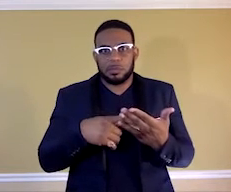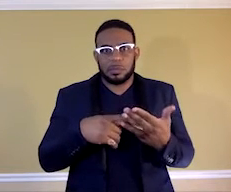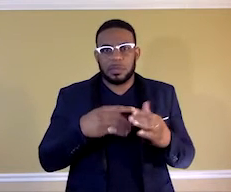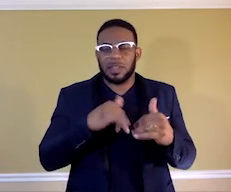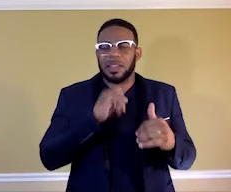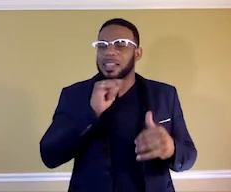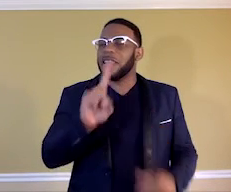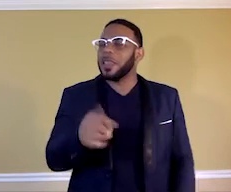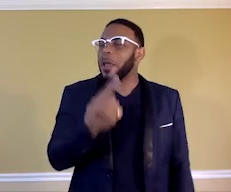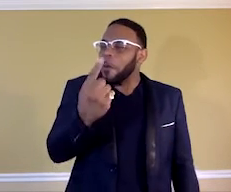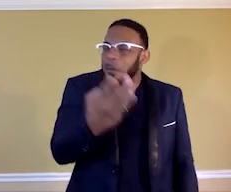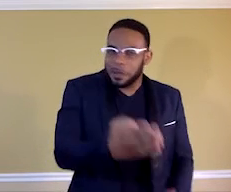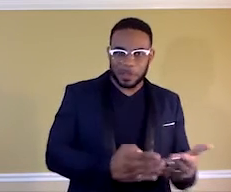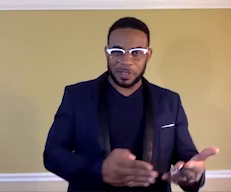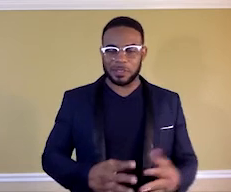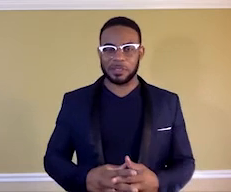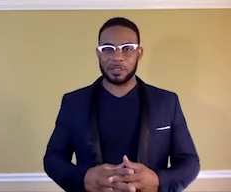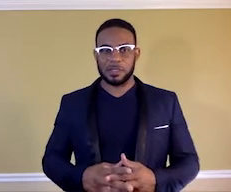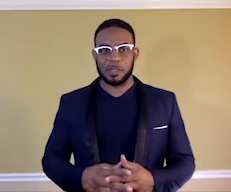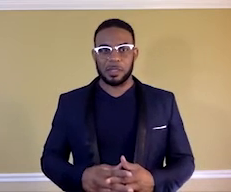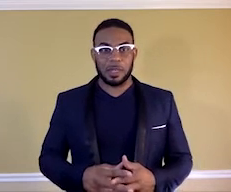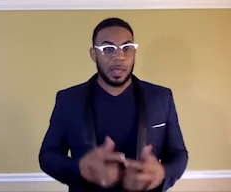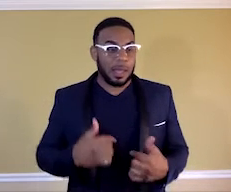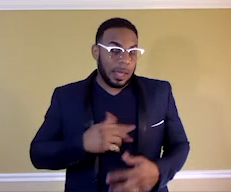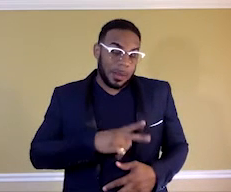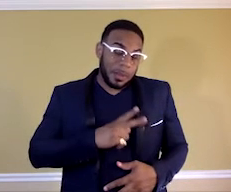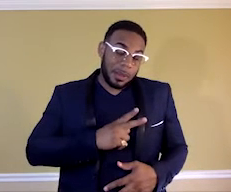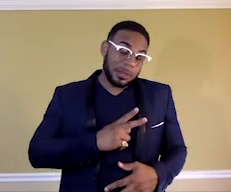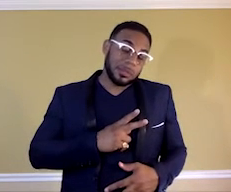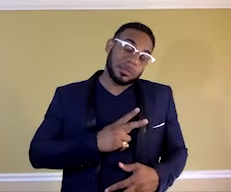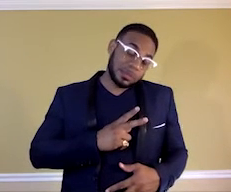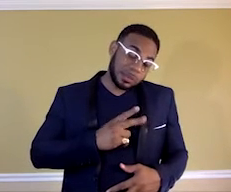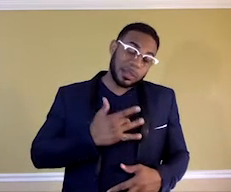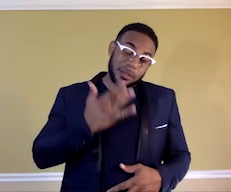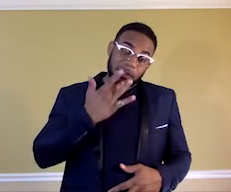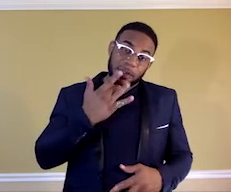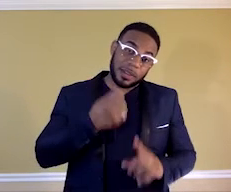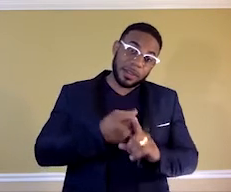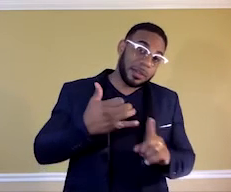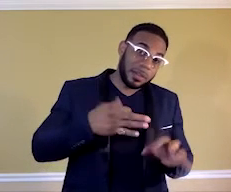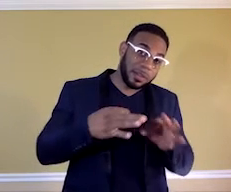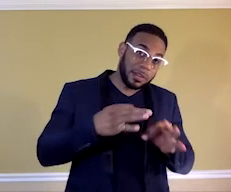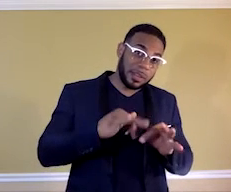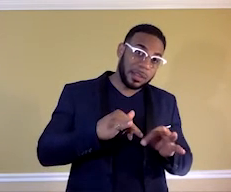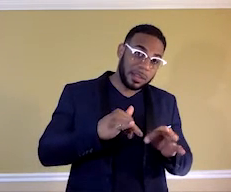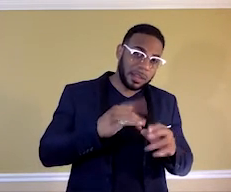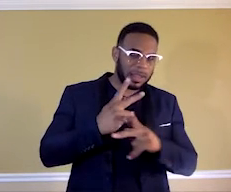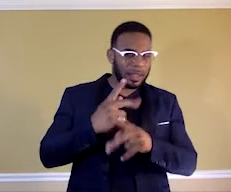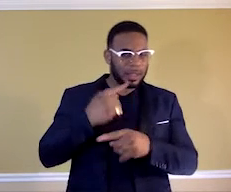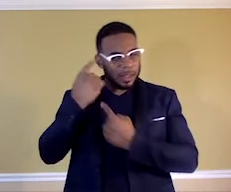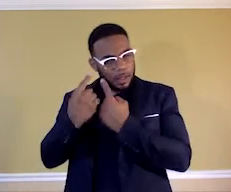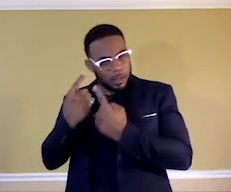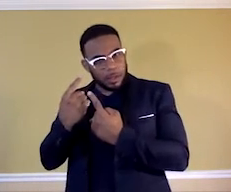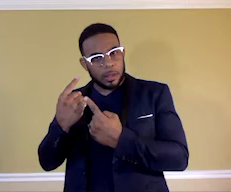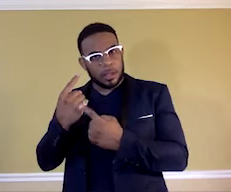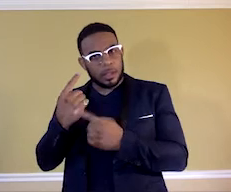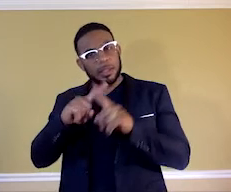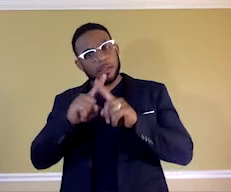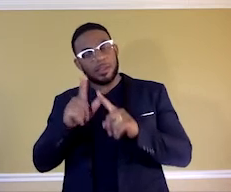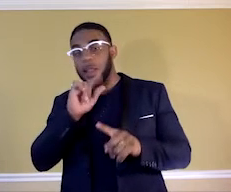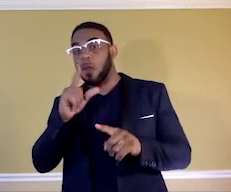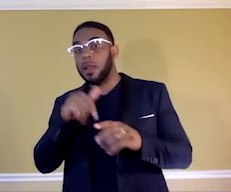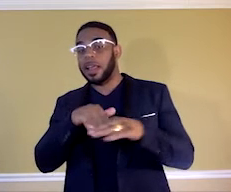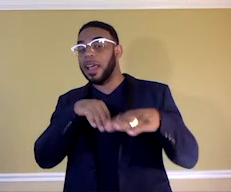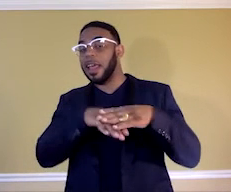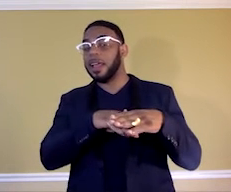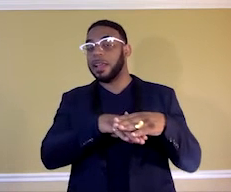it's not the only factor. I personally argue in favor of an expanded definition that takes into consideration differences not only